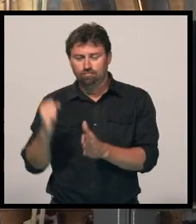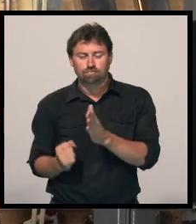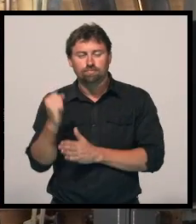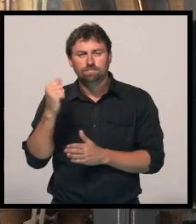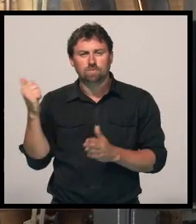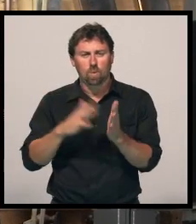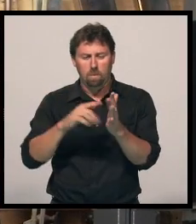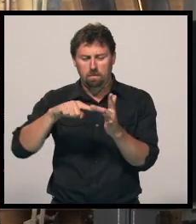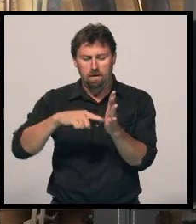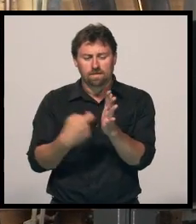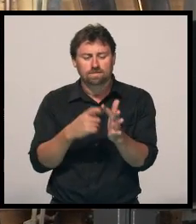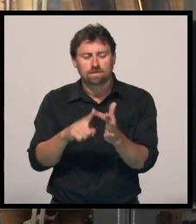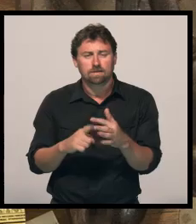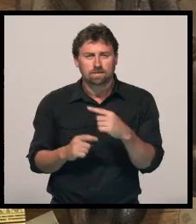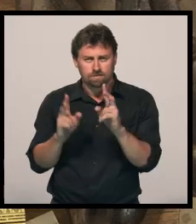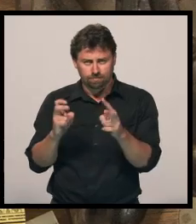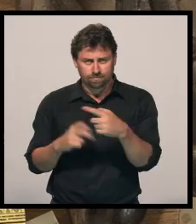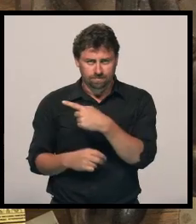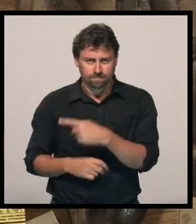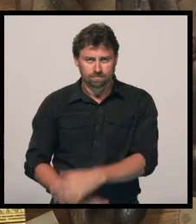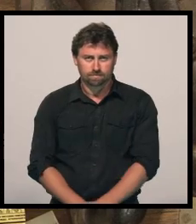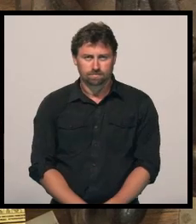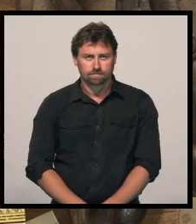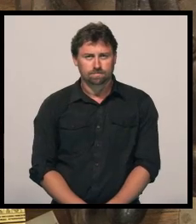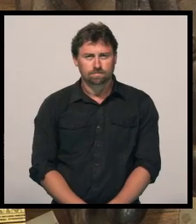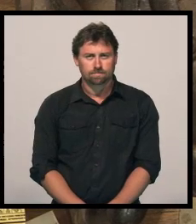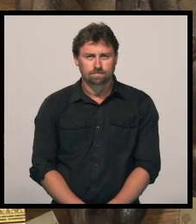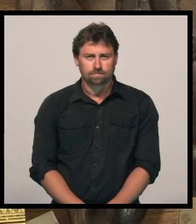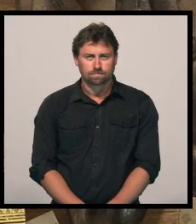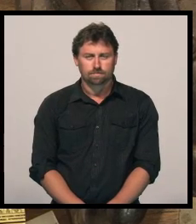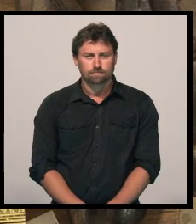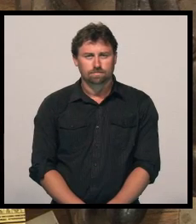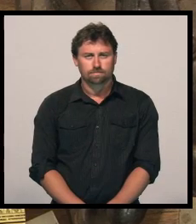mitre, and then we cut it to length.